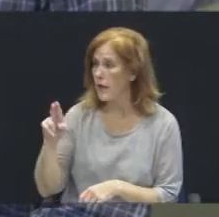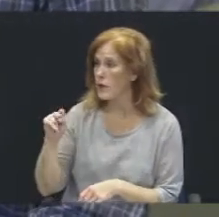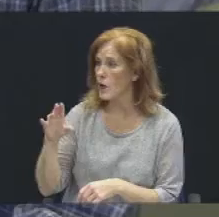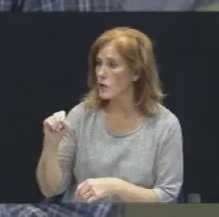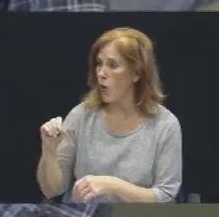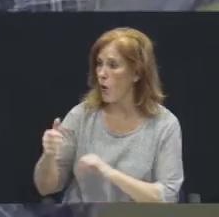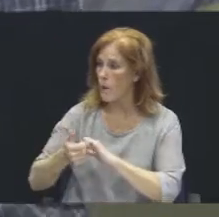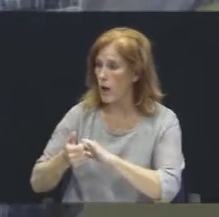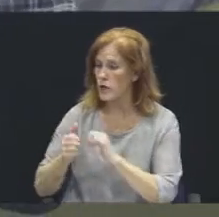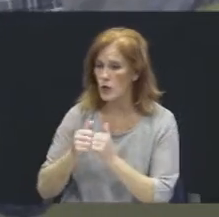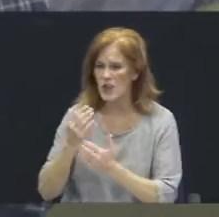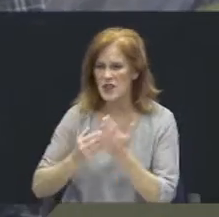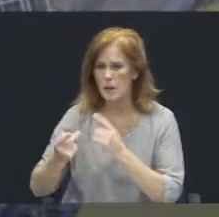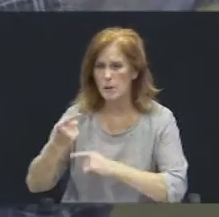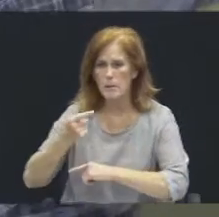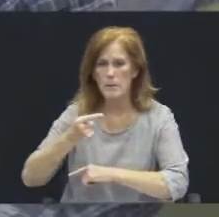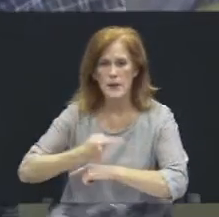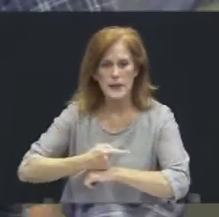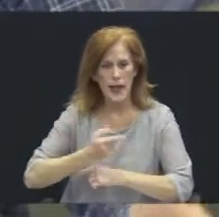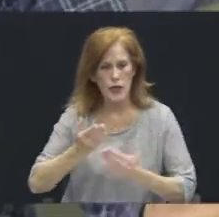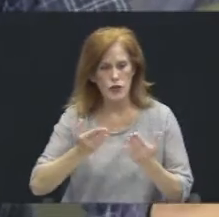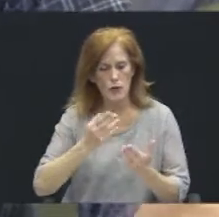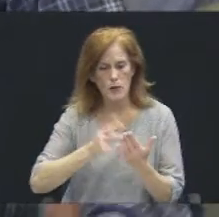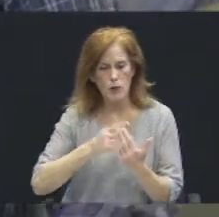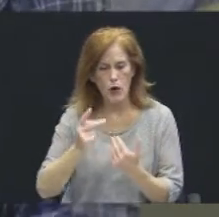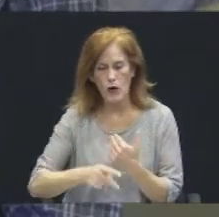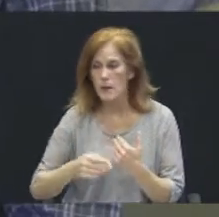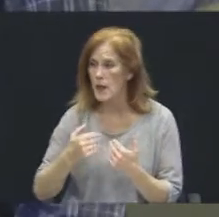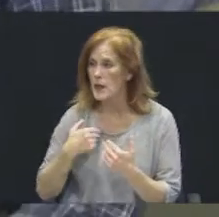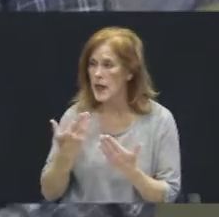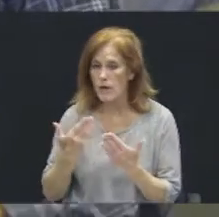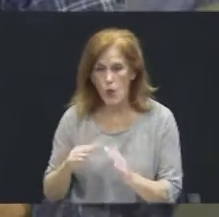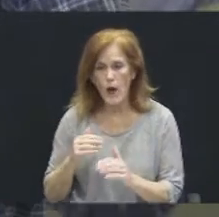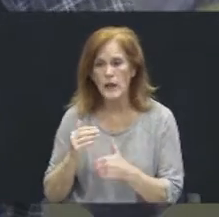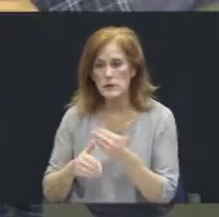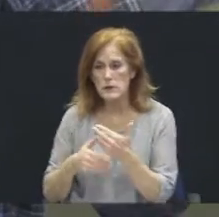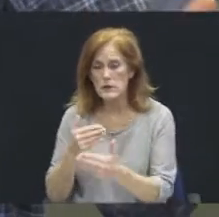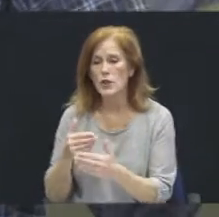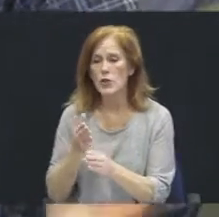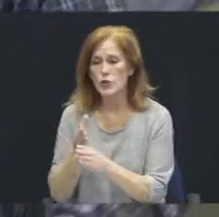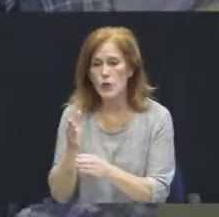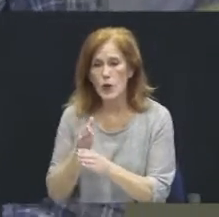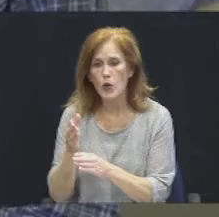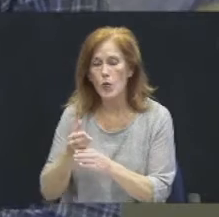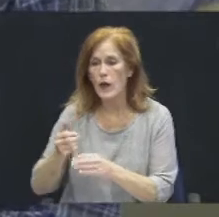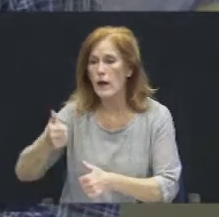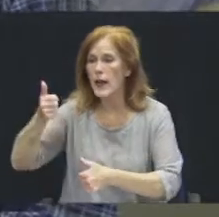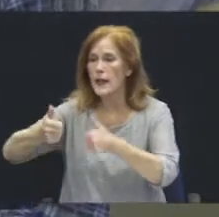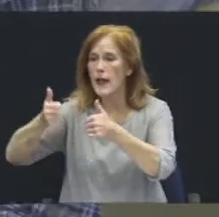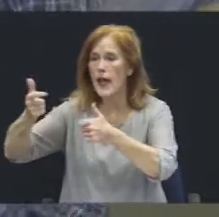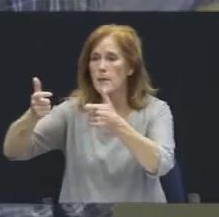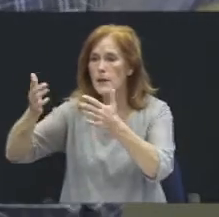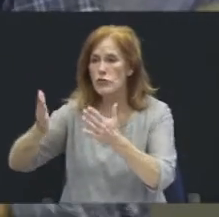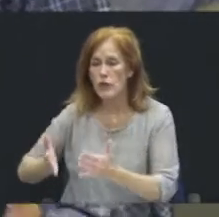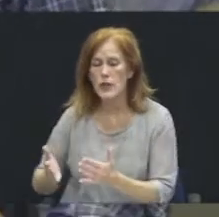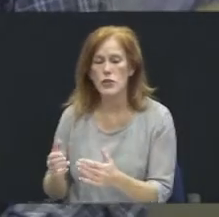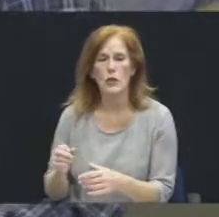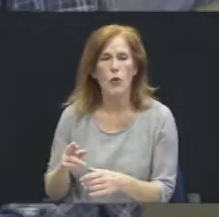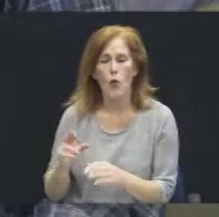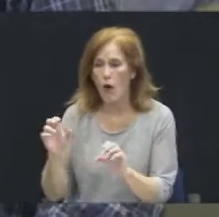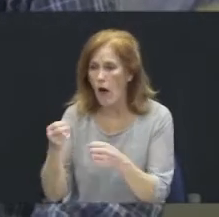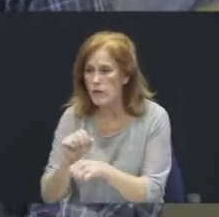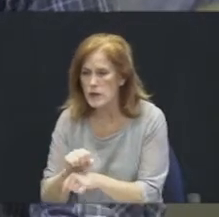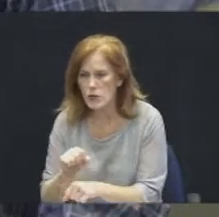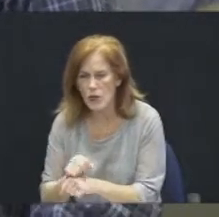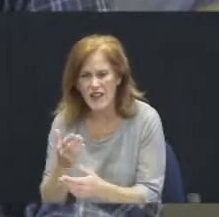day service program to have a pathway to careers in administration or, you know, office